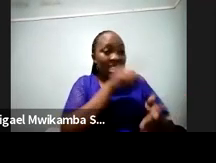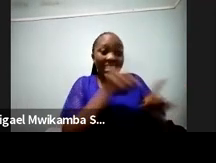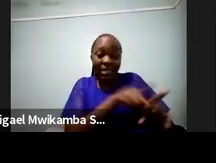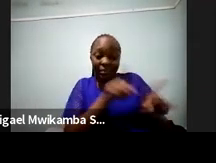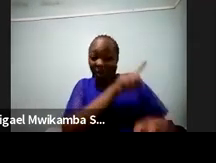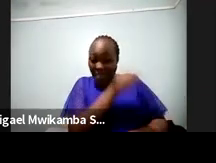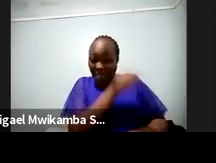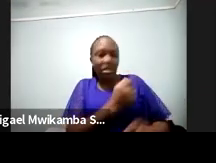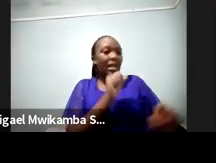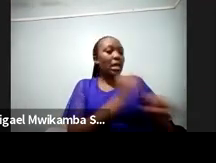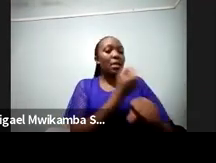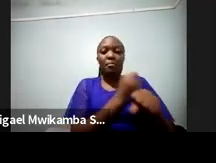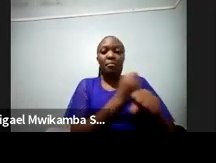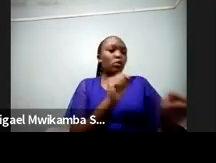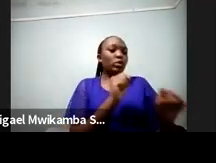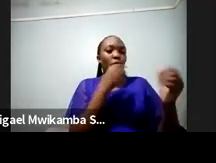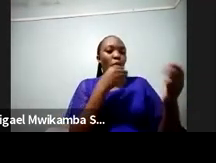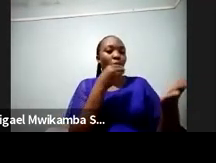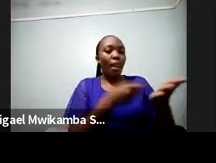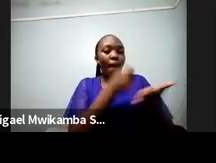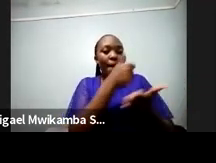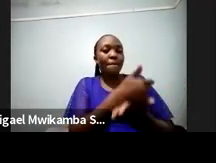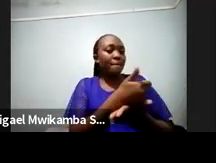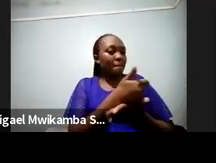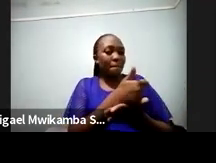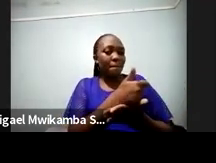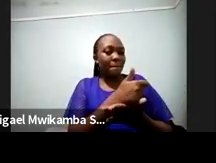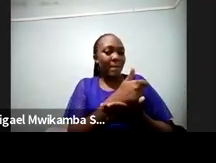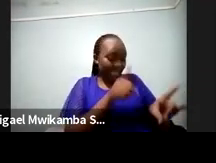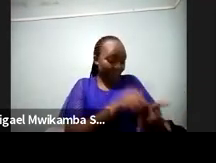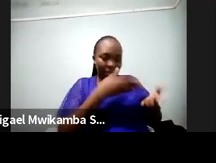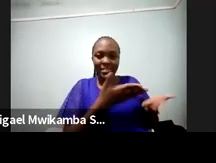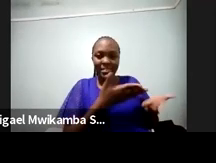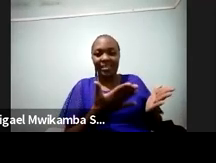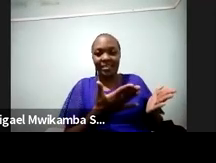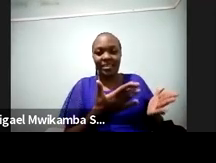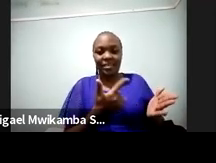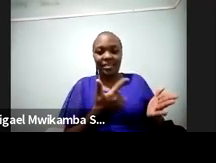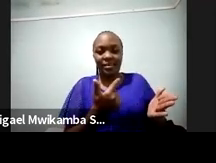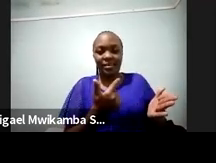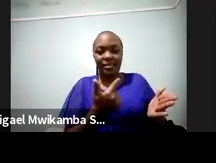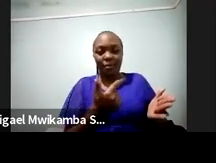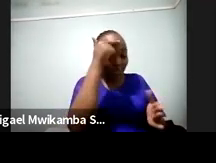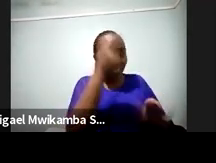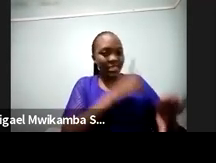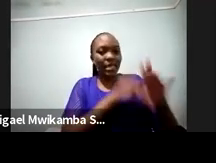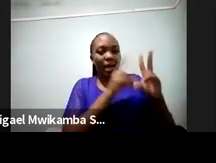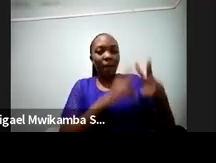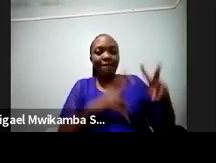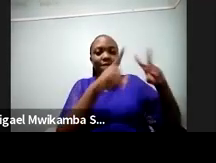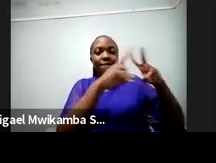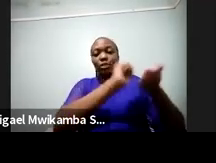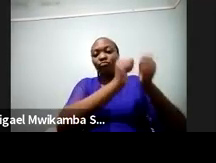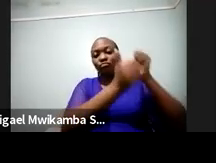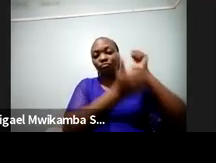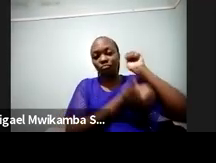into the money value, the concept of value for money, the time value for money, as we go into